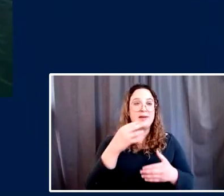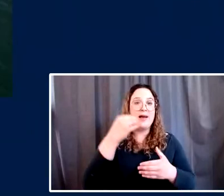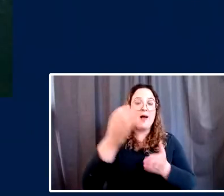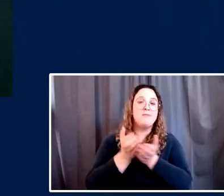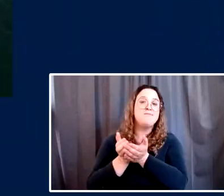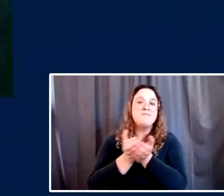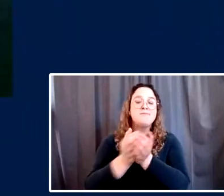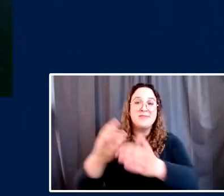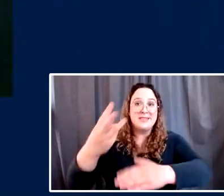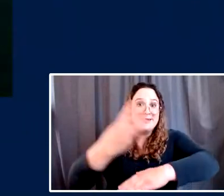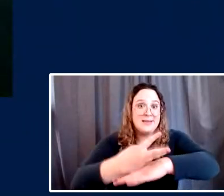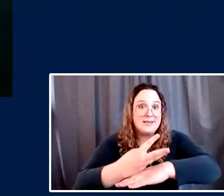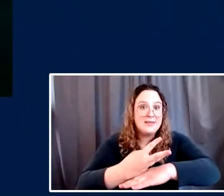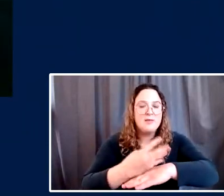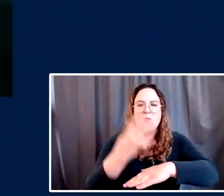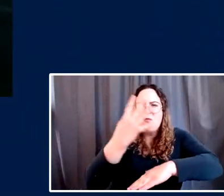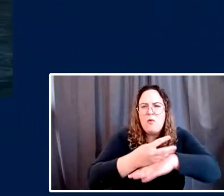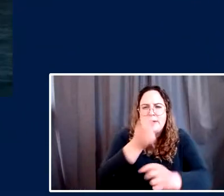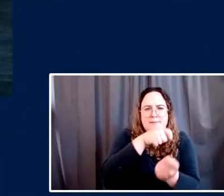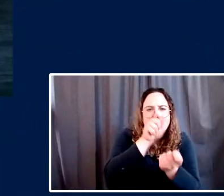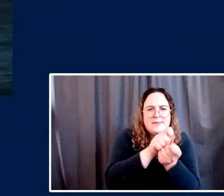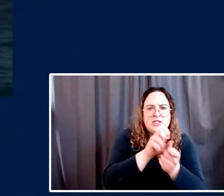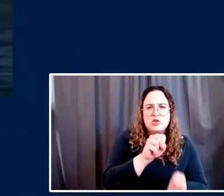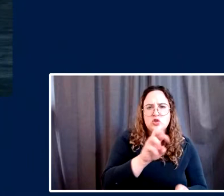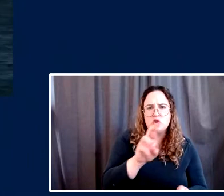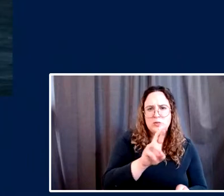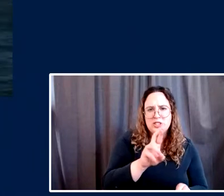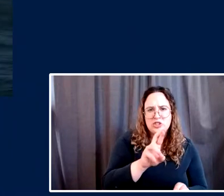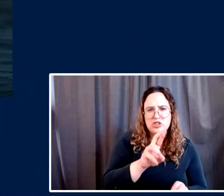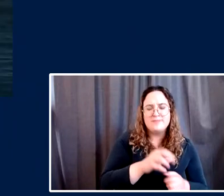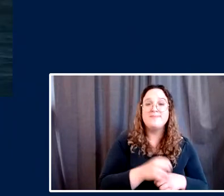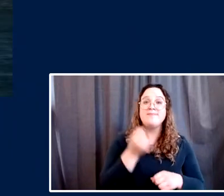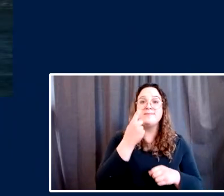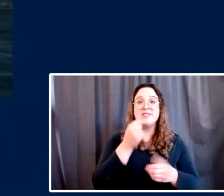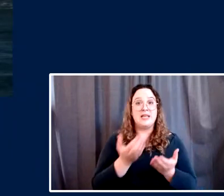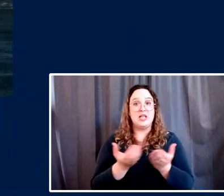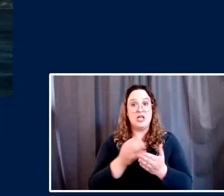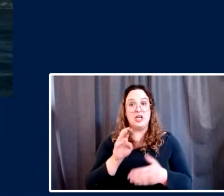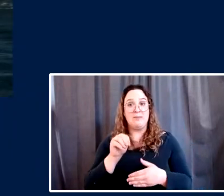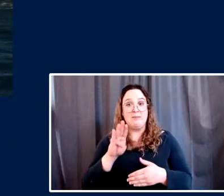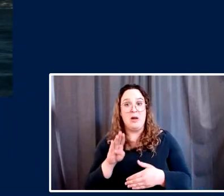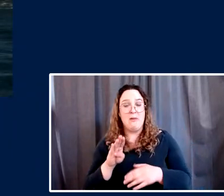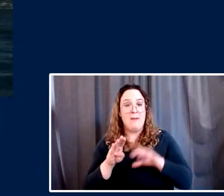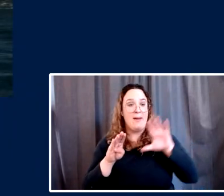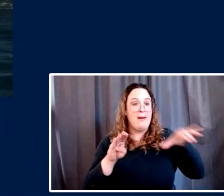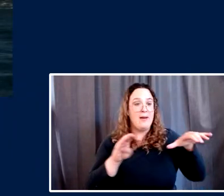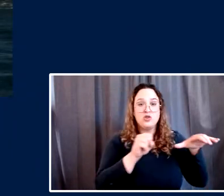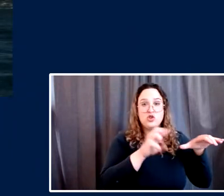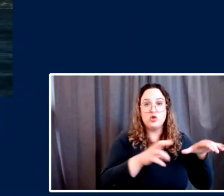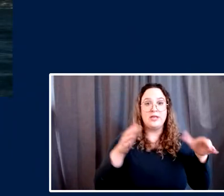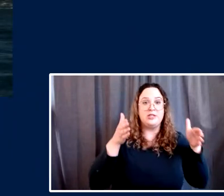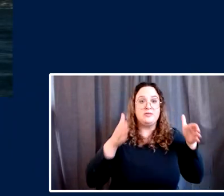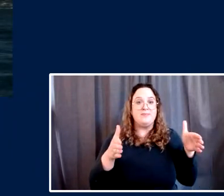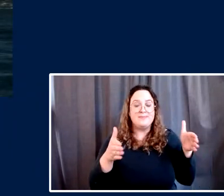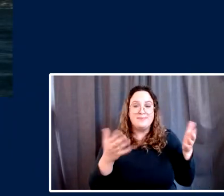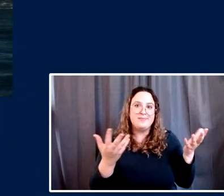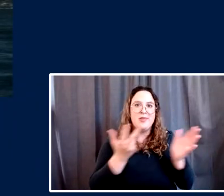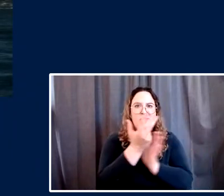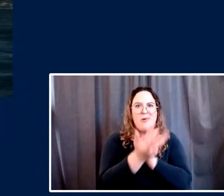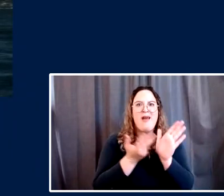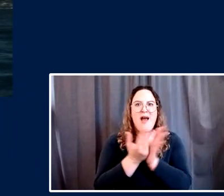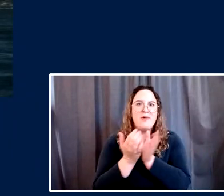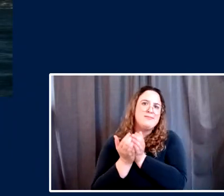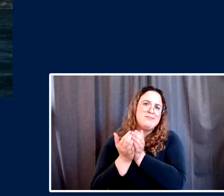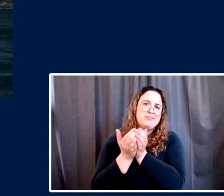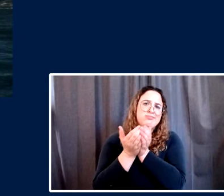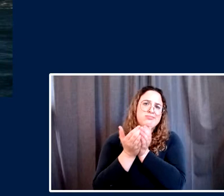depending on the weather, it takes about 3.5 hours to get out to Sur Ridge, traveling at about 10 knots, which is about 11 miles per hour. Once the